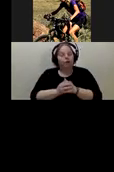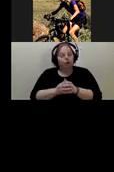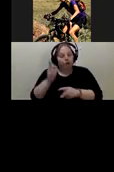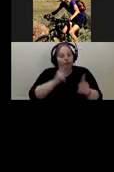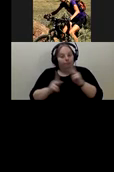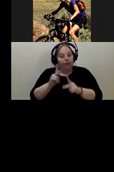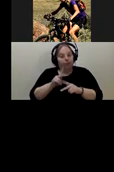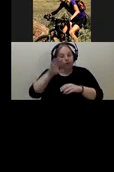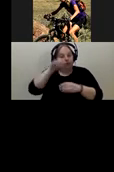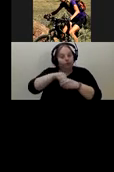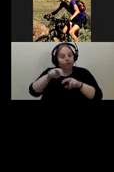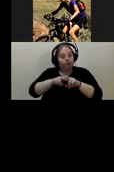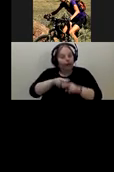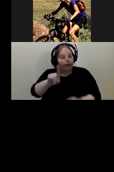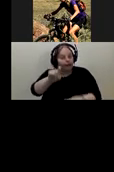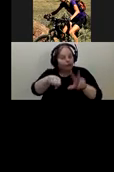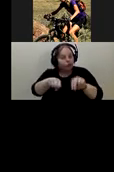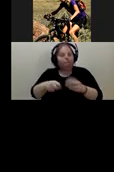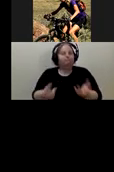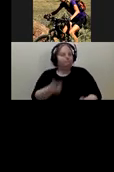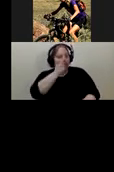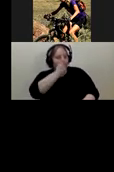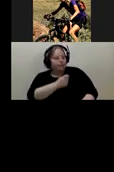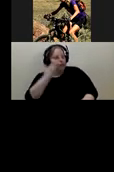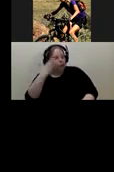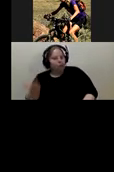train? Oh, that's interesting. I have no idea.